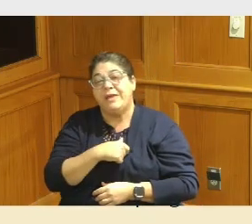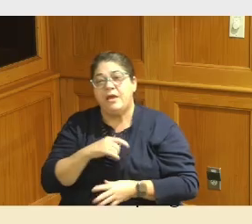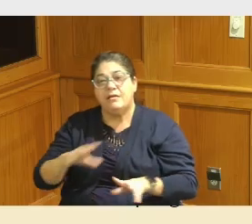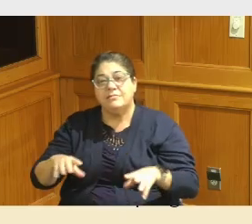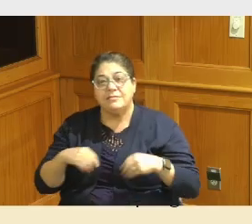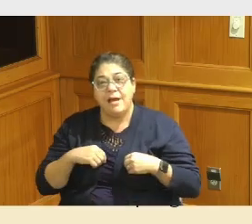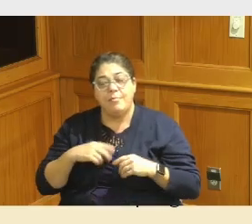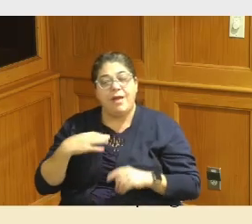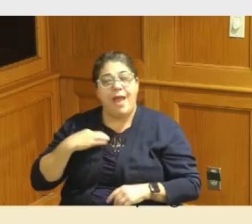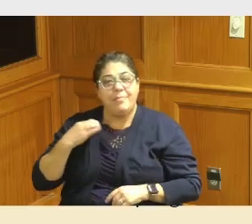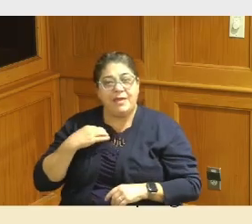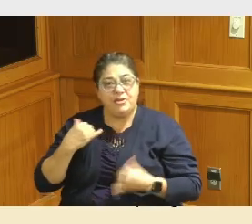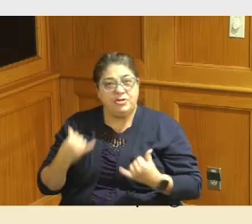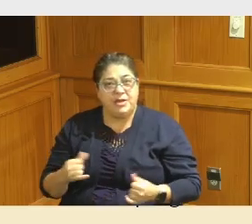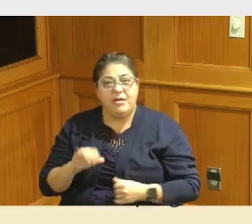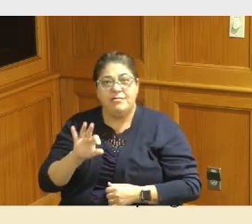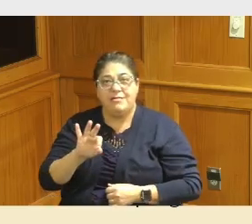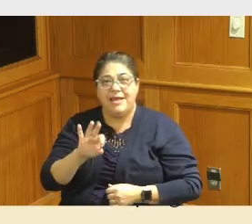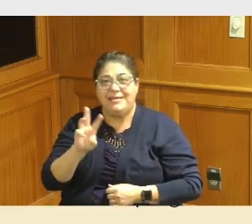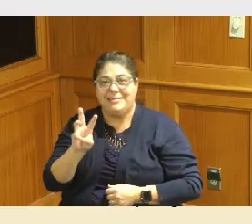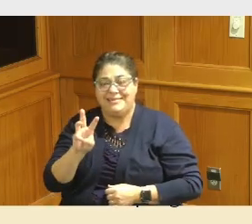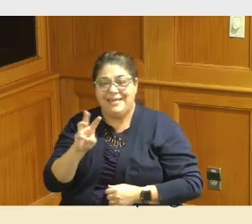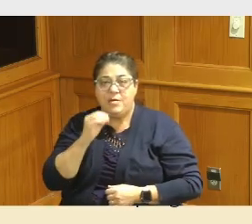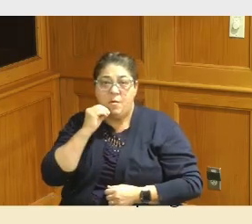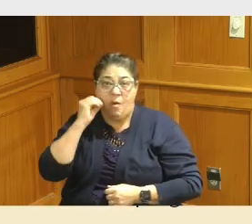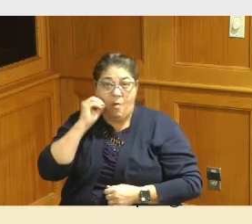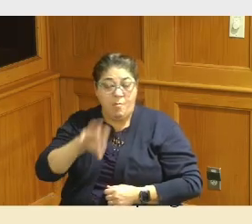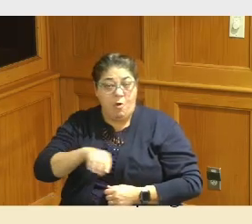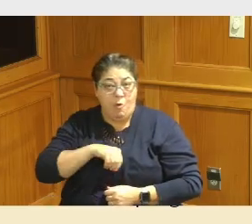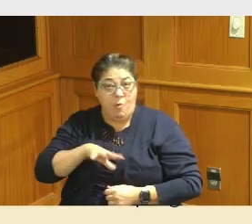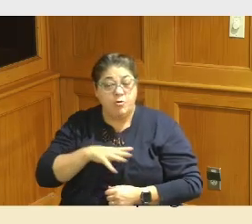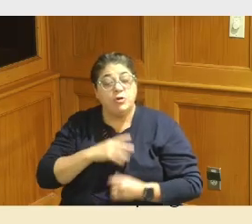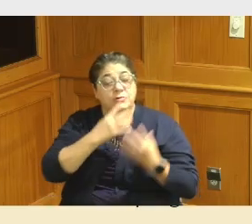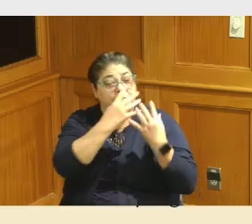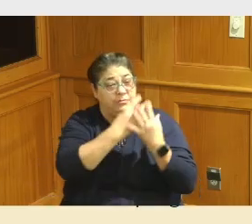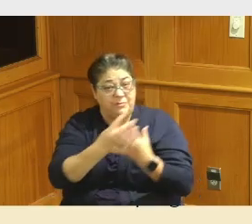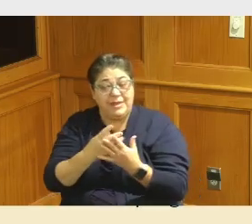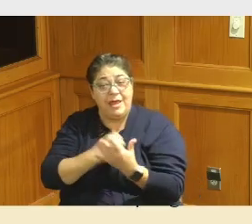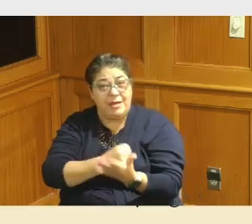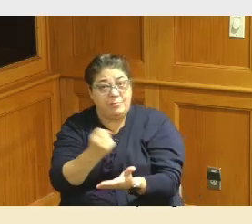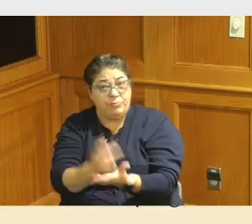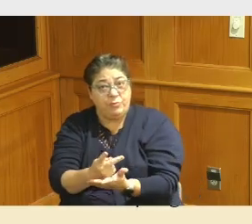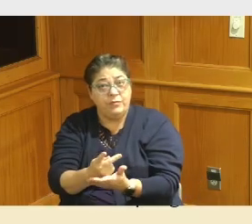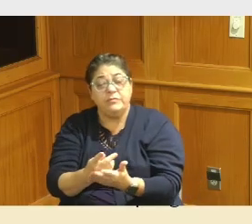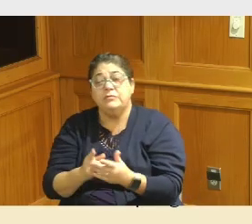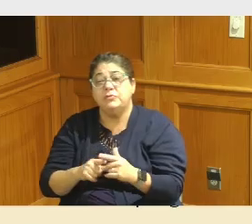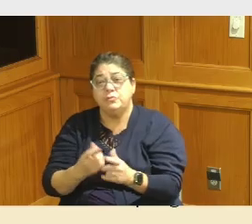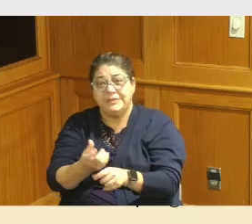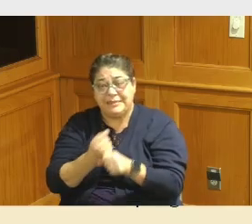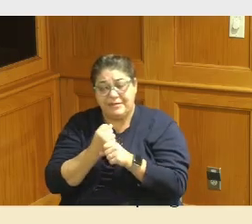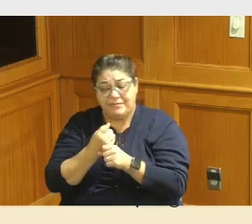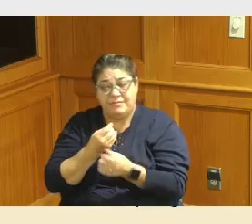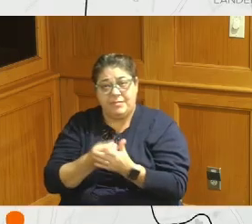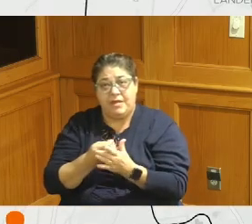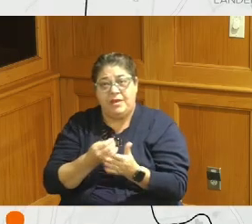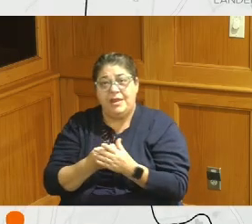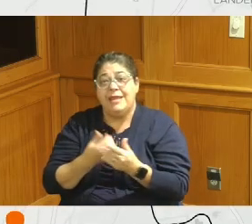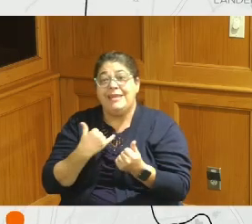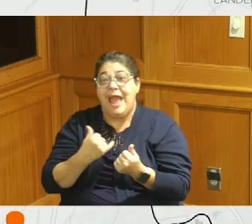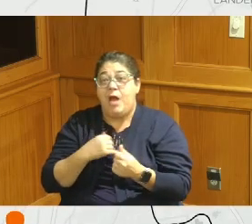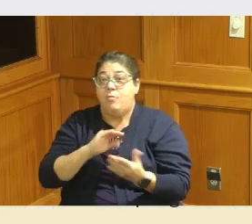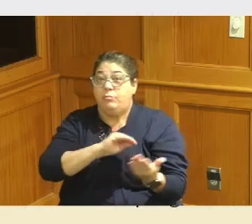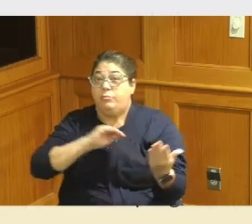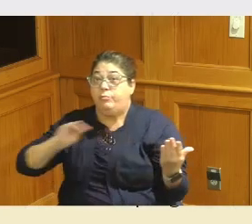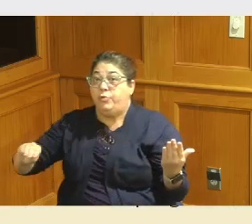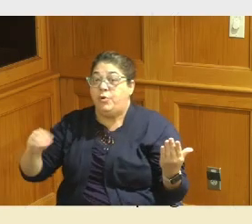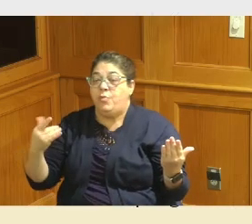about 96 homeowners that were fully vetted and approved for the program. We have a waiting list now because